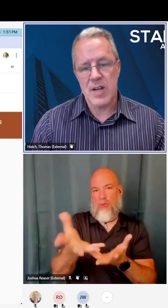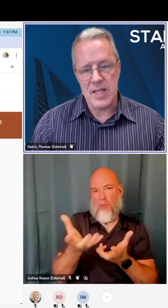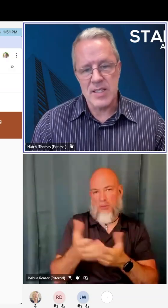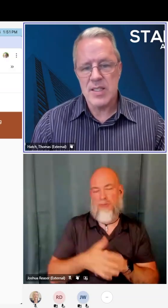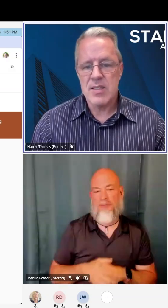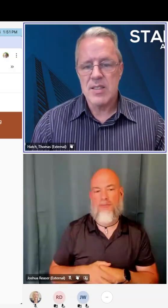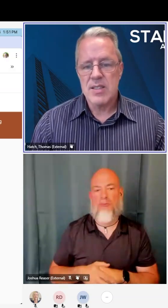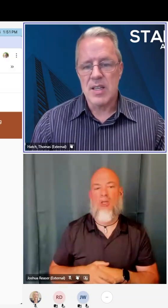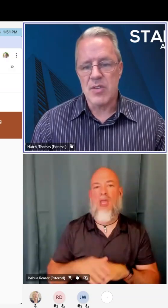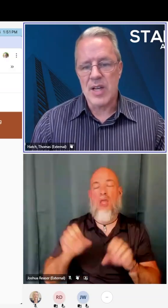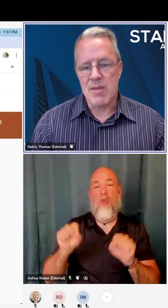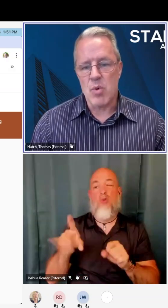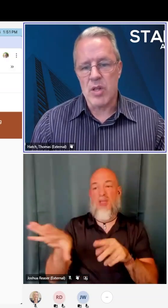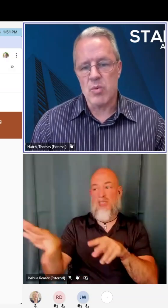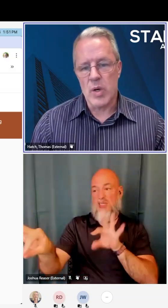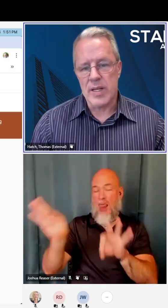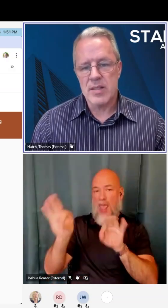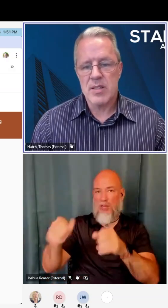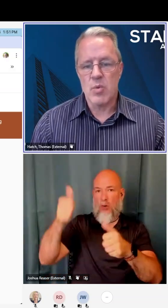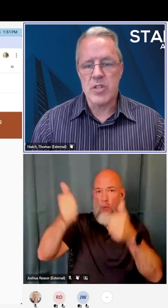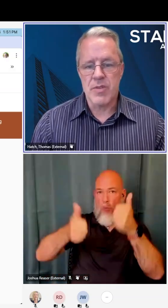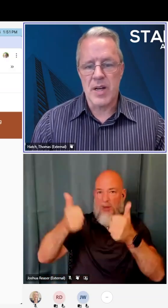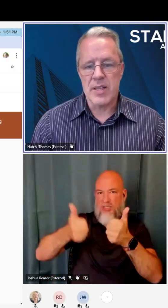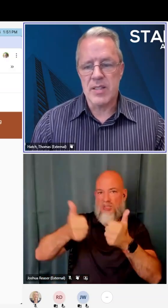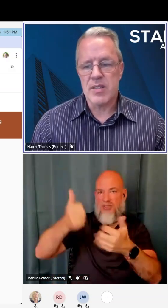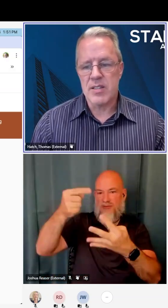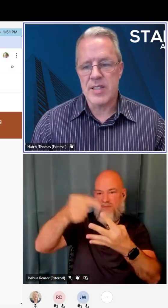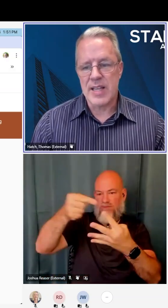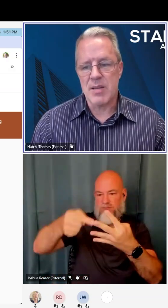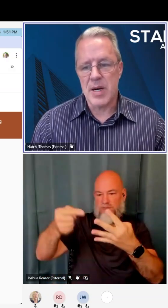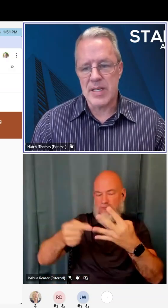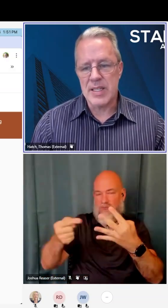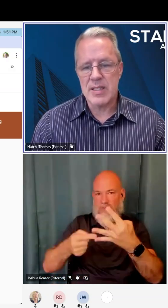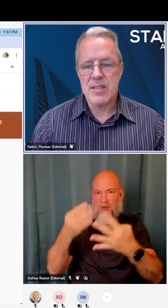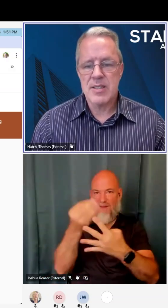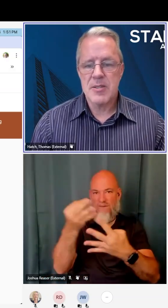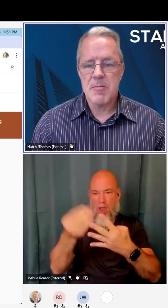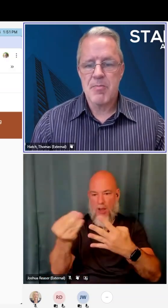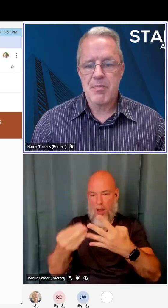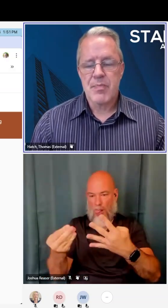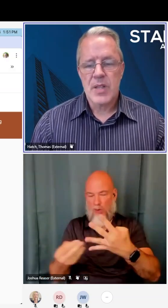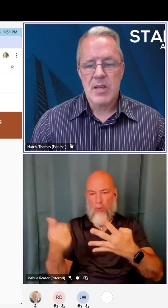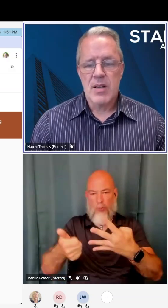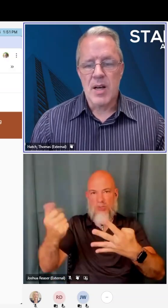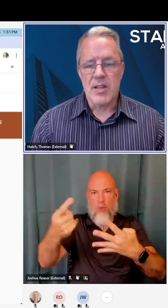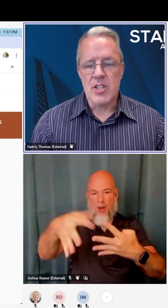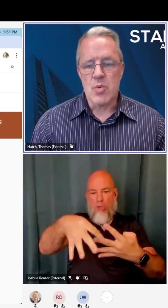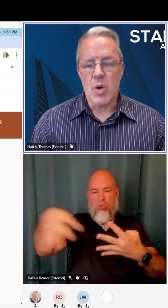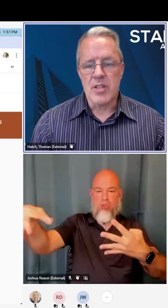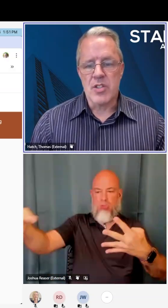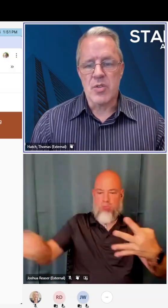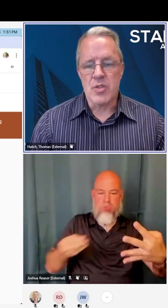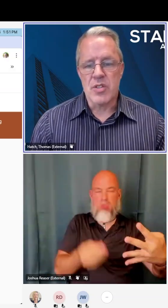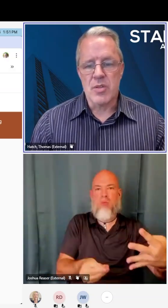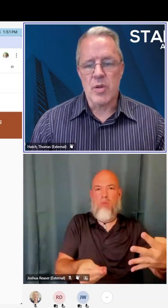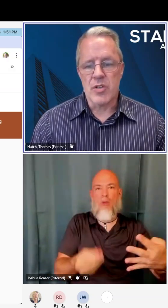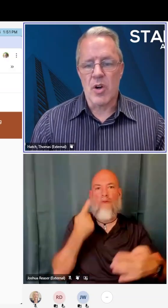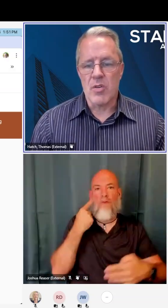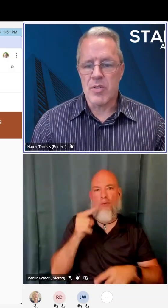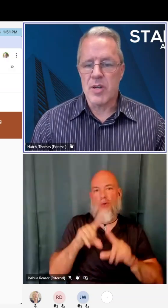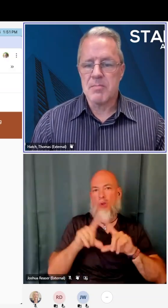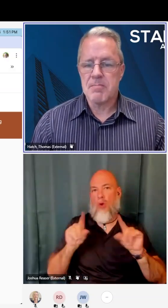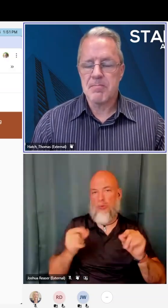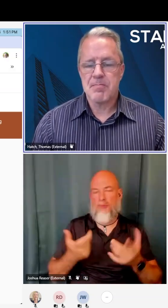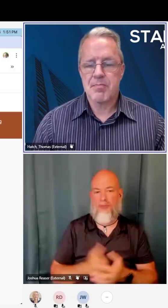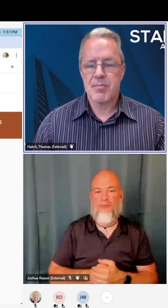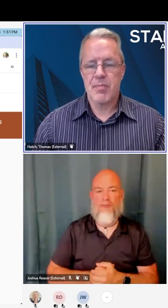which fund, if you have more than one, which fund to take the money that you want to